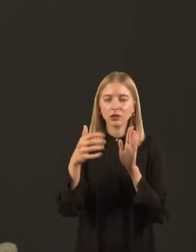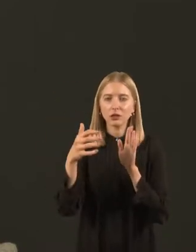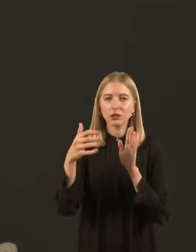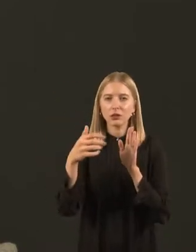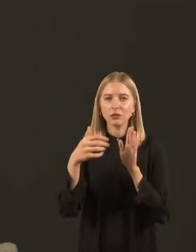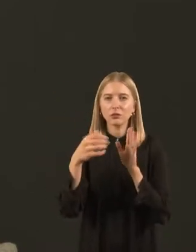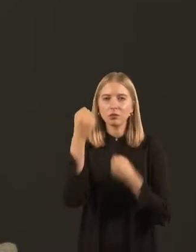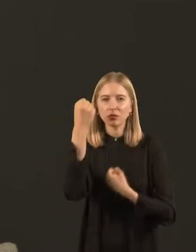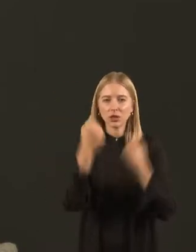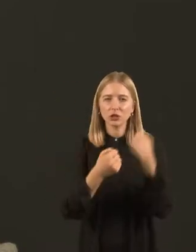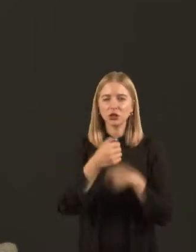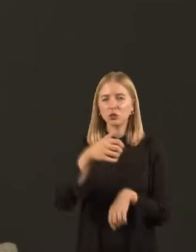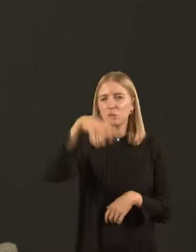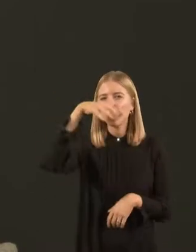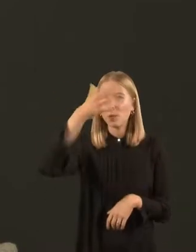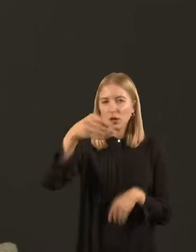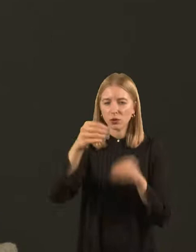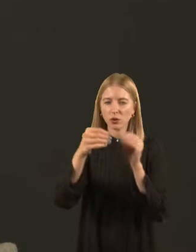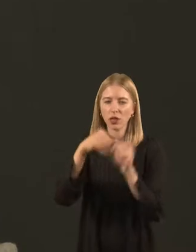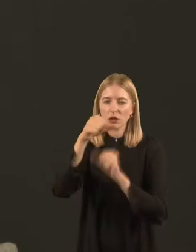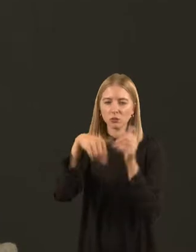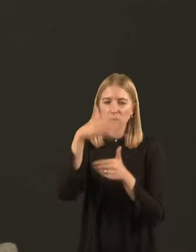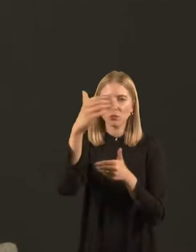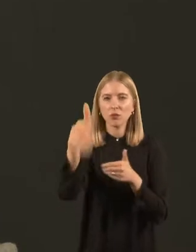polluting transport means.